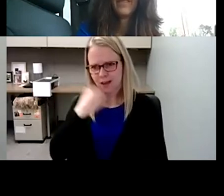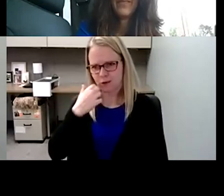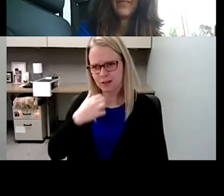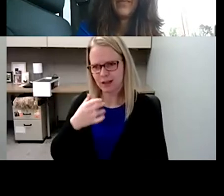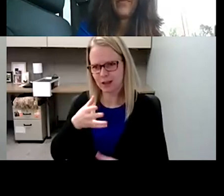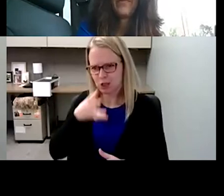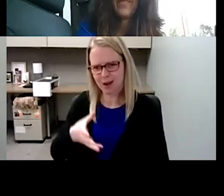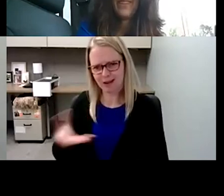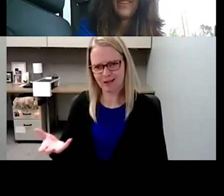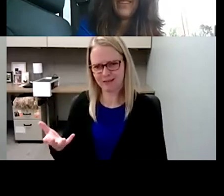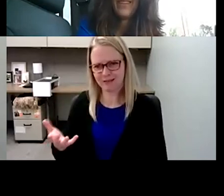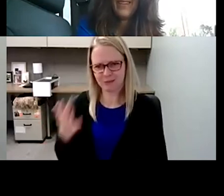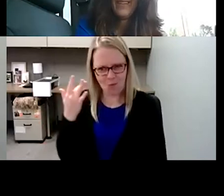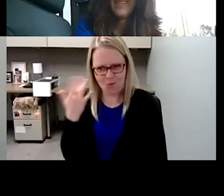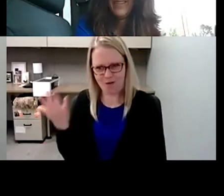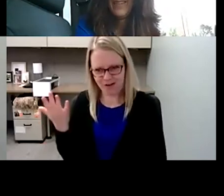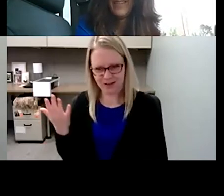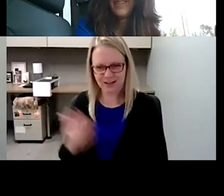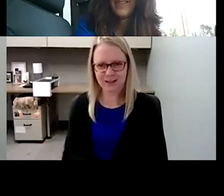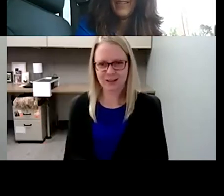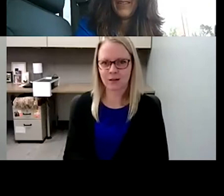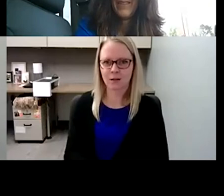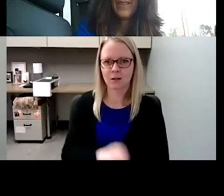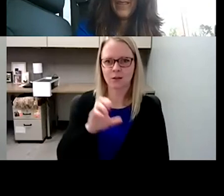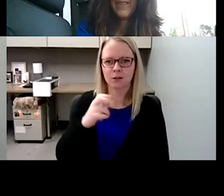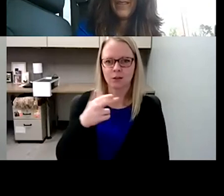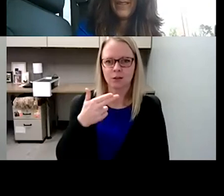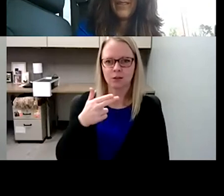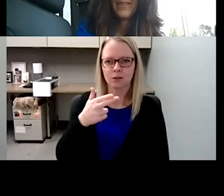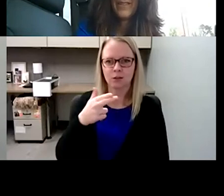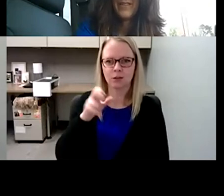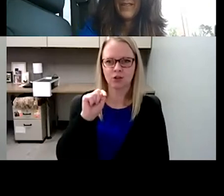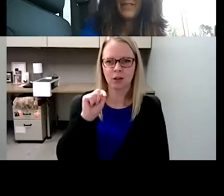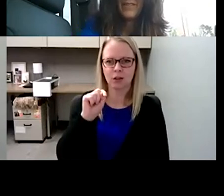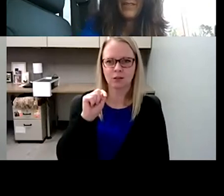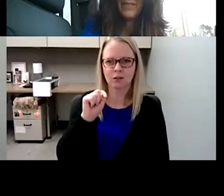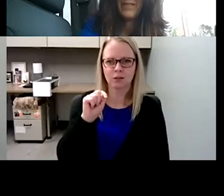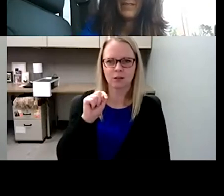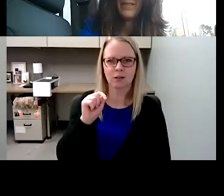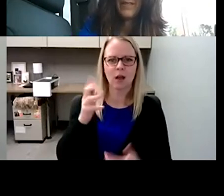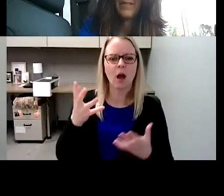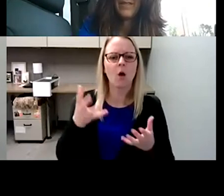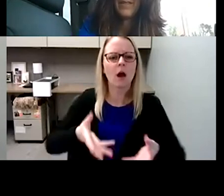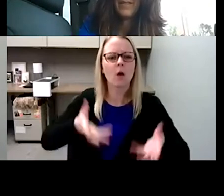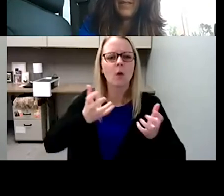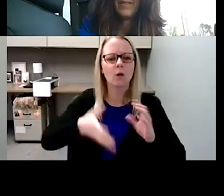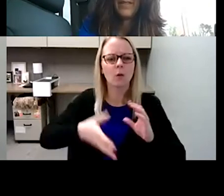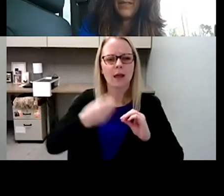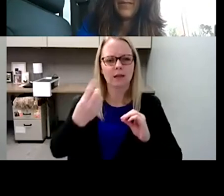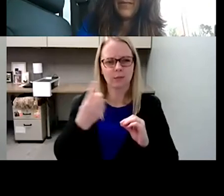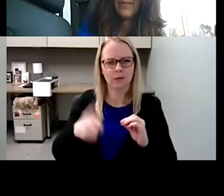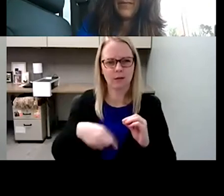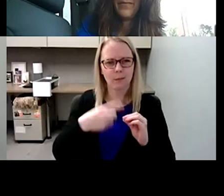Yeah. Bill, can I just add on to one, because there was a comment made earlier about public accounting.